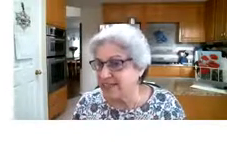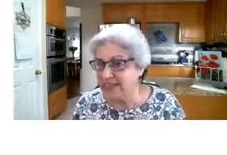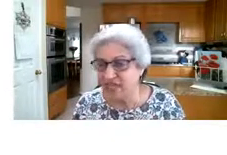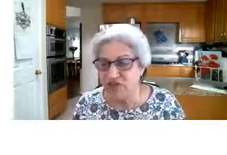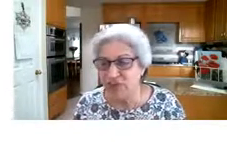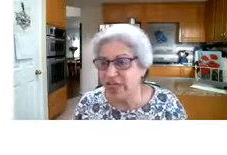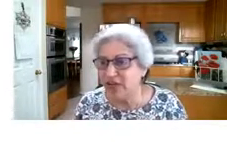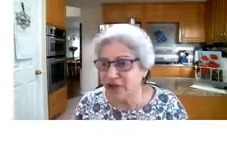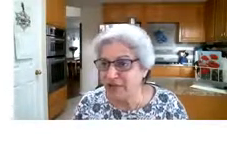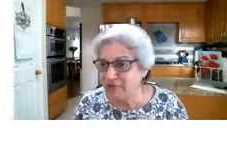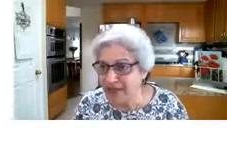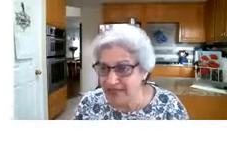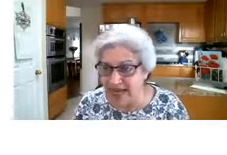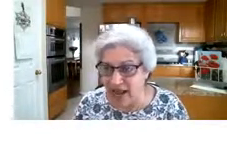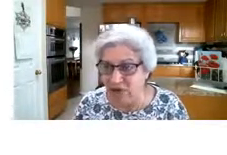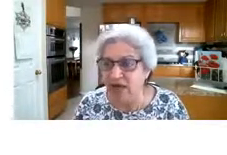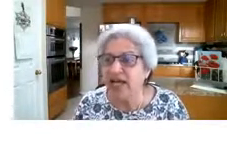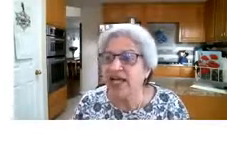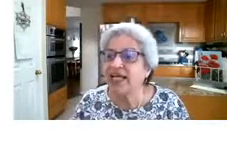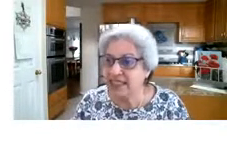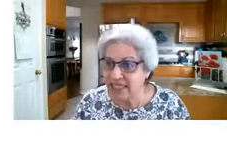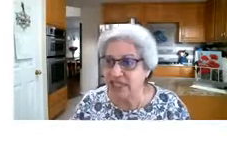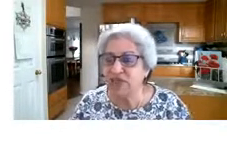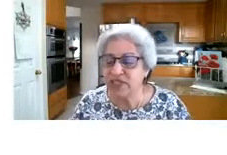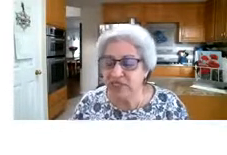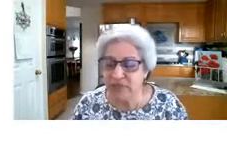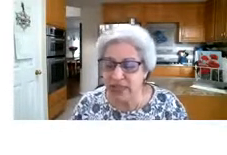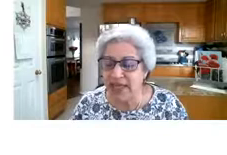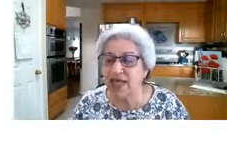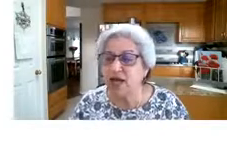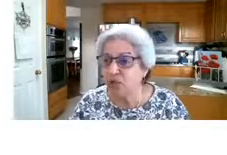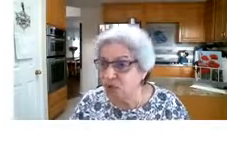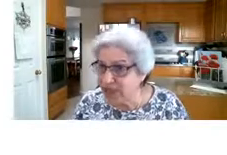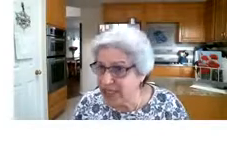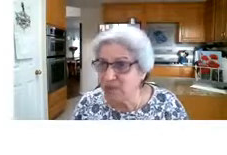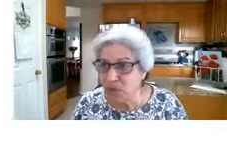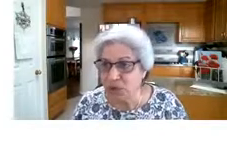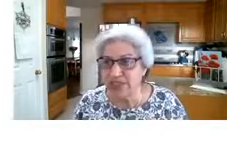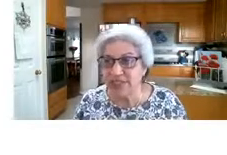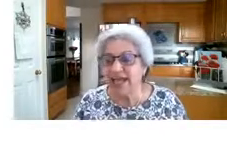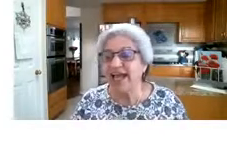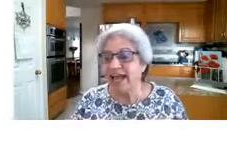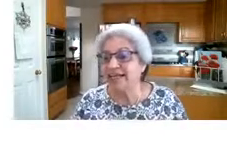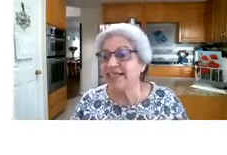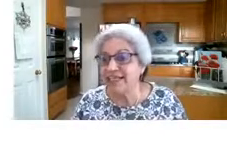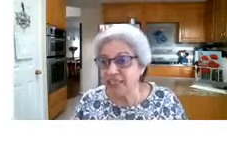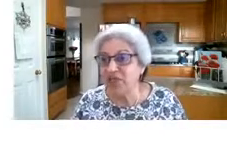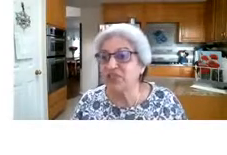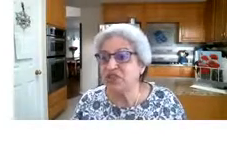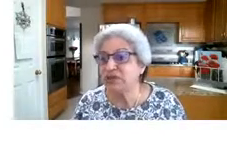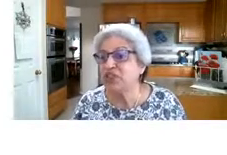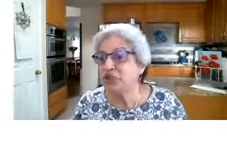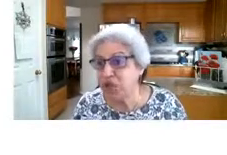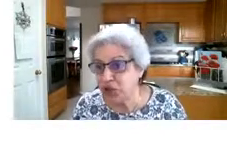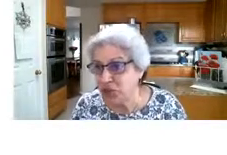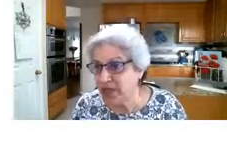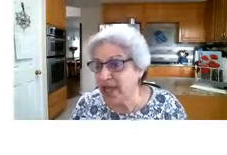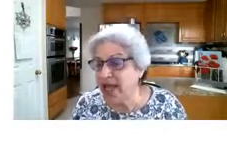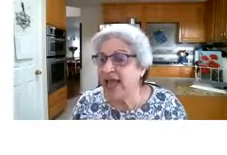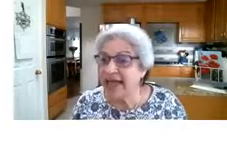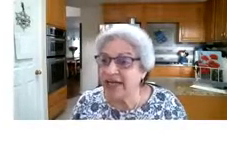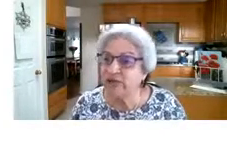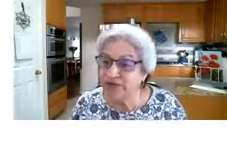and guidance that you've been hearing for months now continues to be really important and continues to be